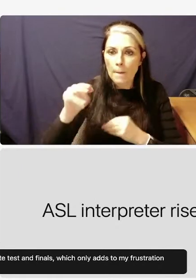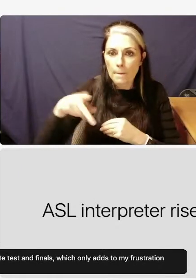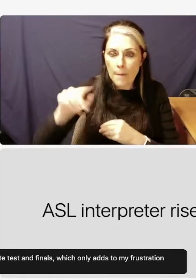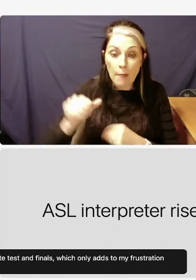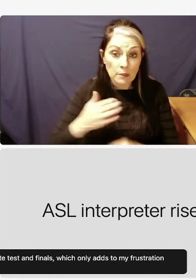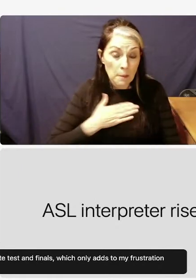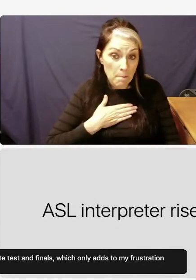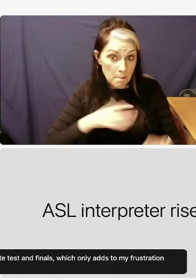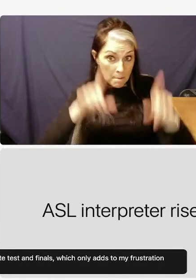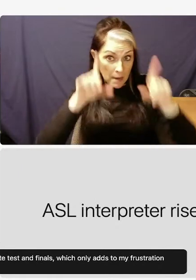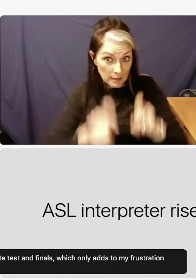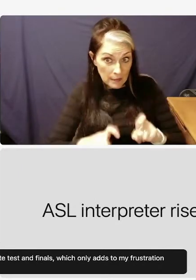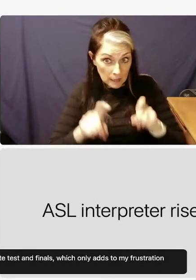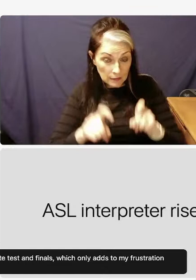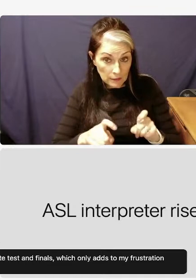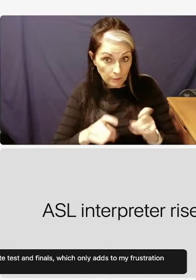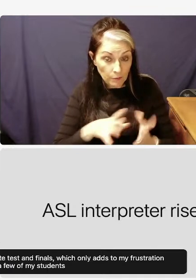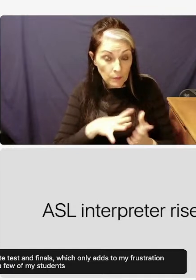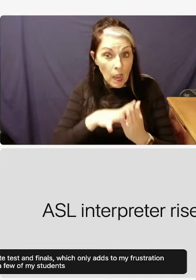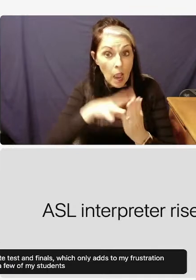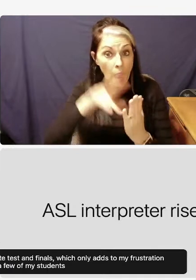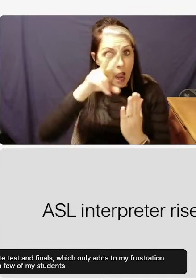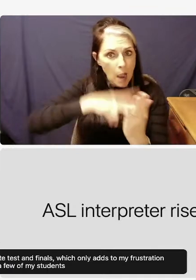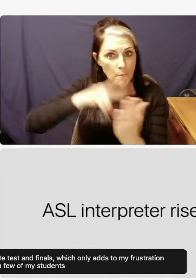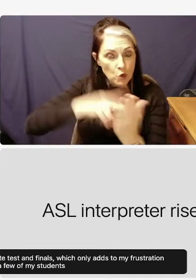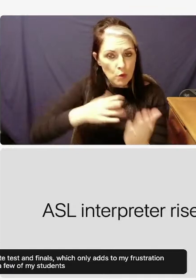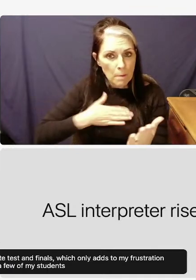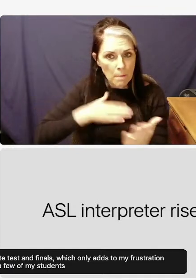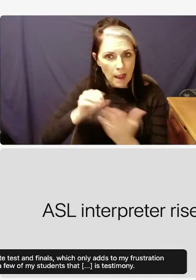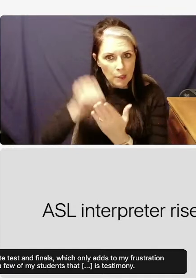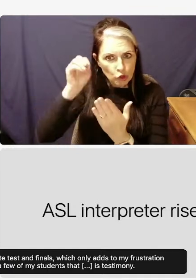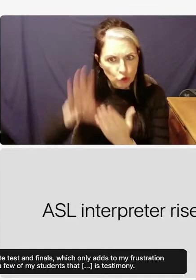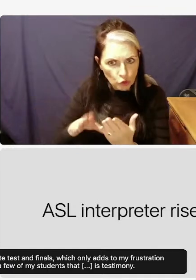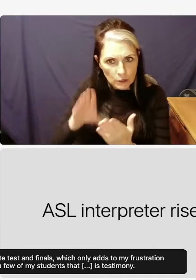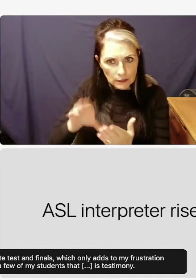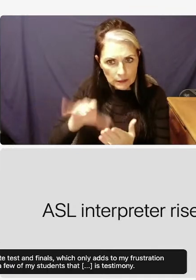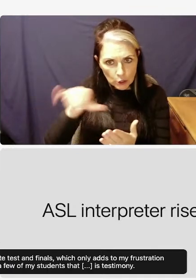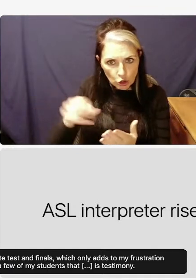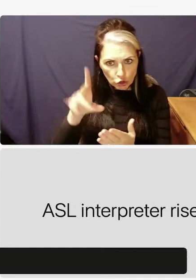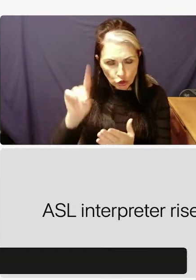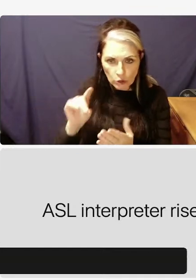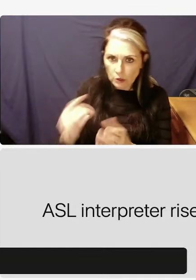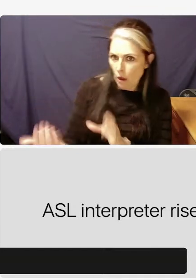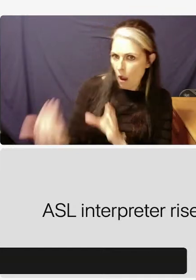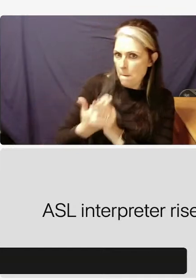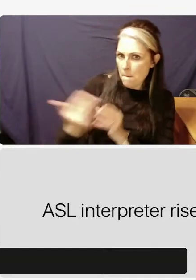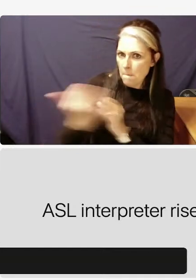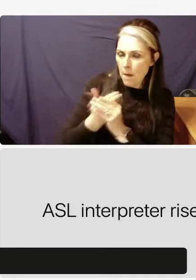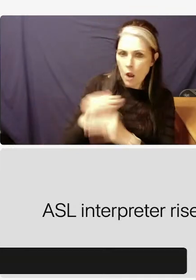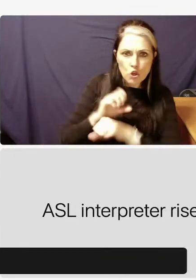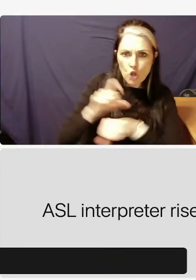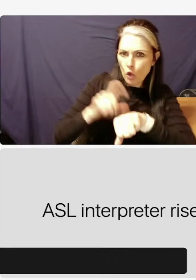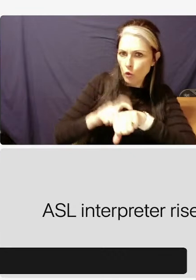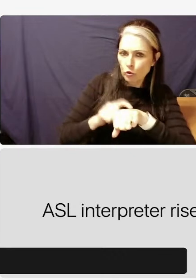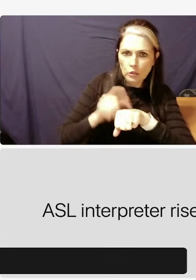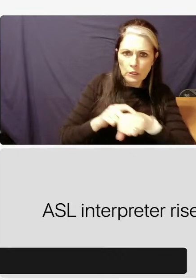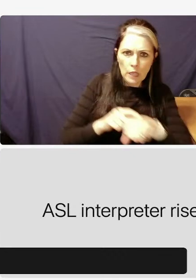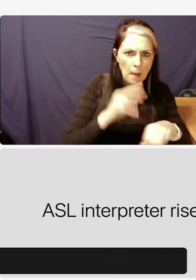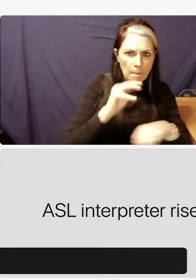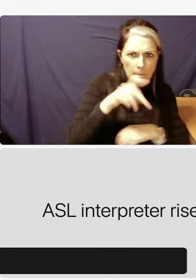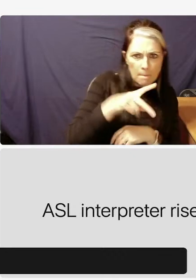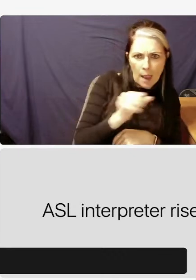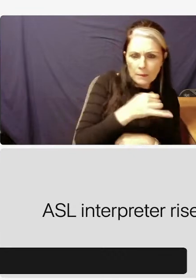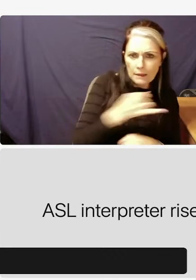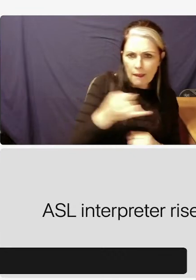allow me to read a few of my students at jbms's testimony i feel bothered because we have no time in between the maps test and finals